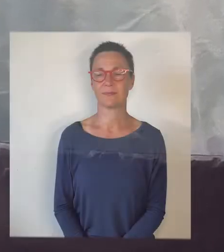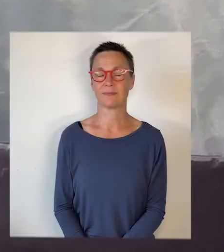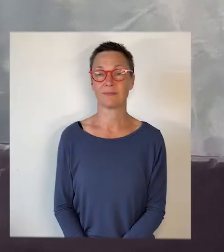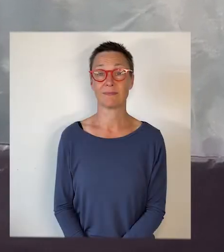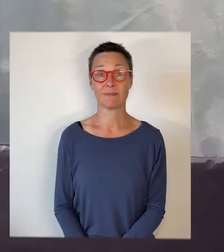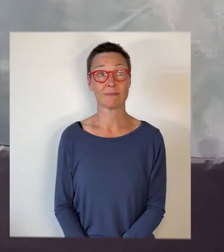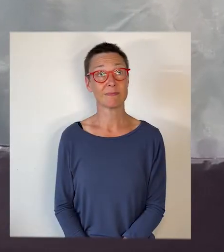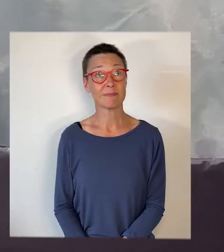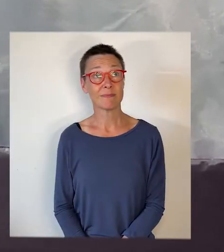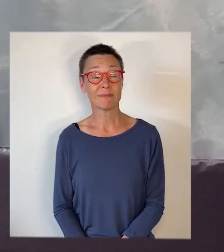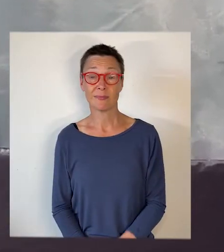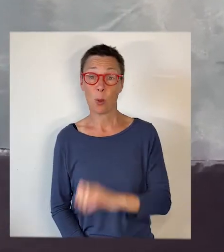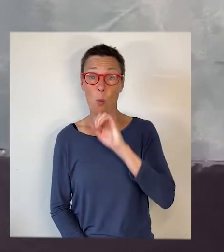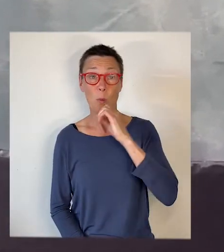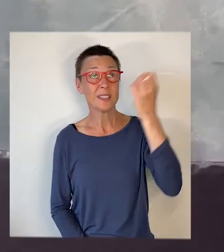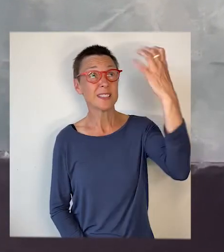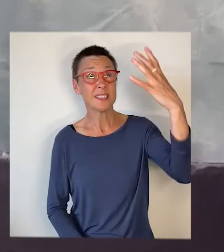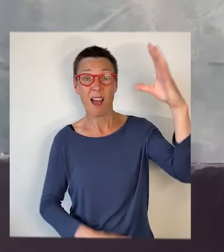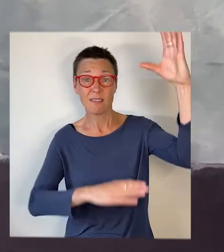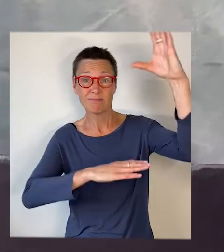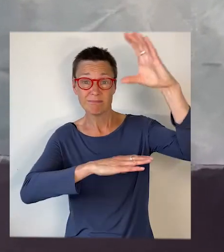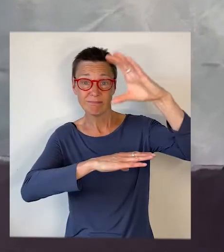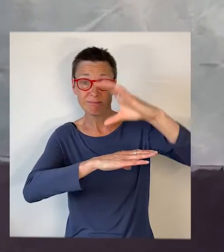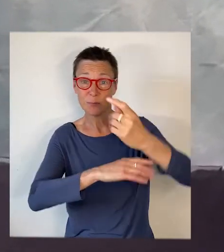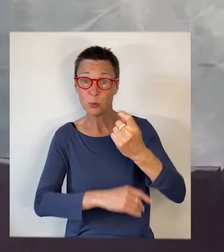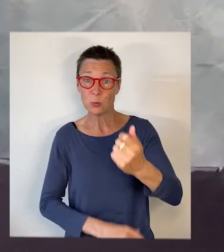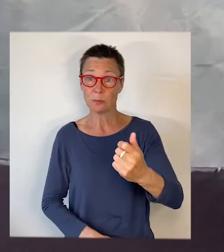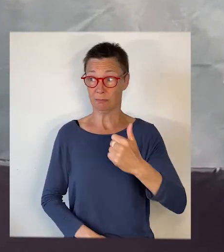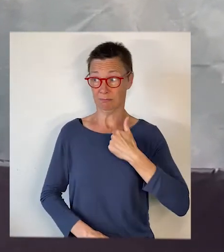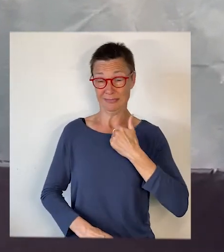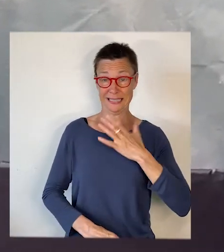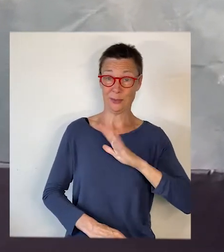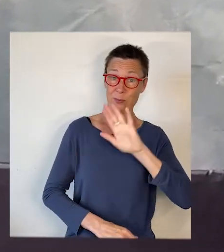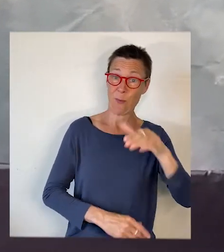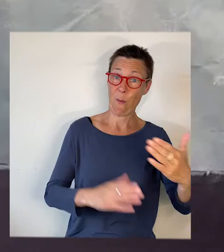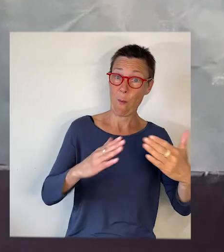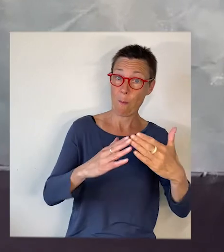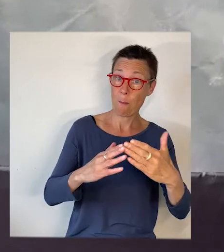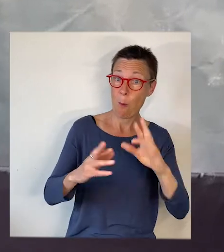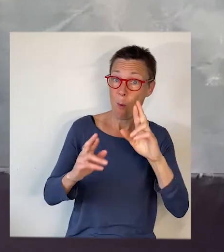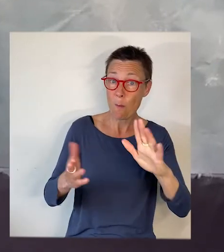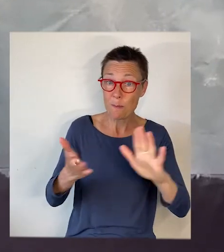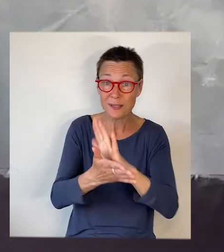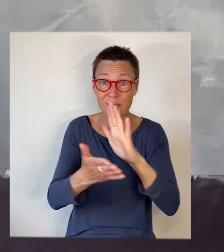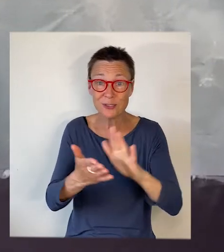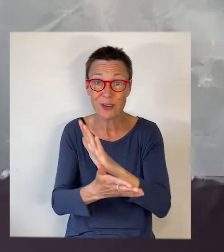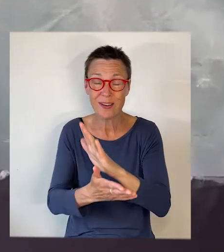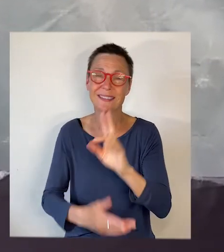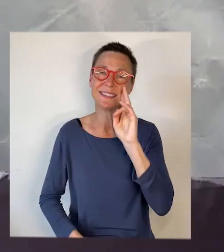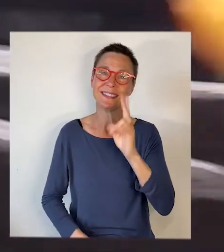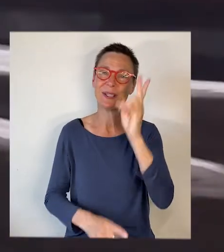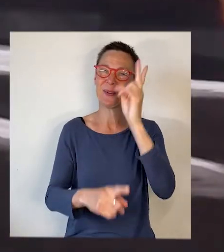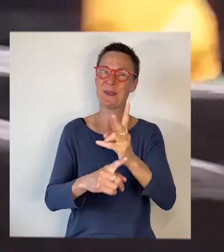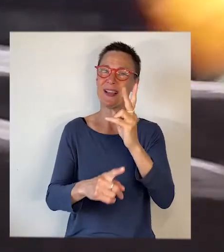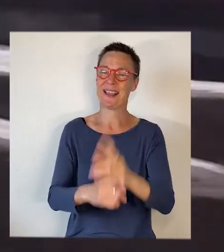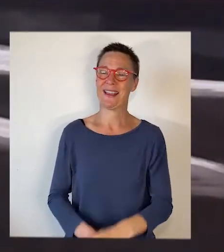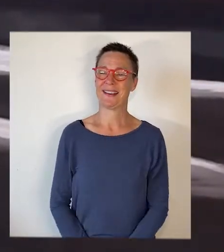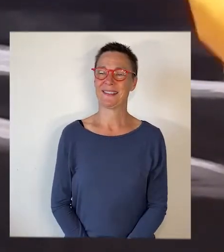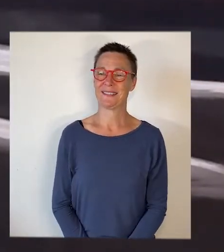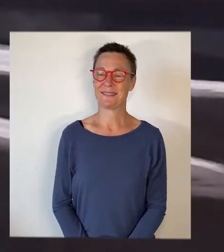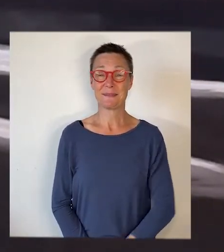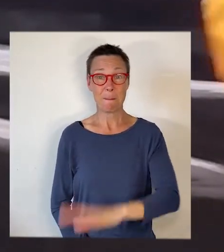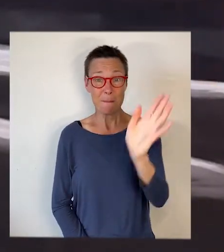The sun will be going down soon and it's time for me to head home. I hope you've had fun meeting Granny Pearl. See you again next time.